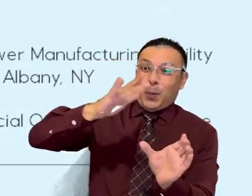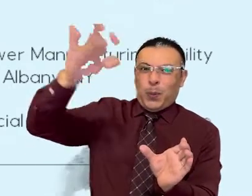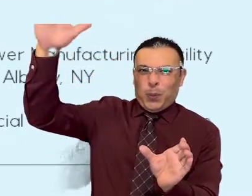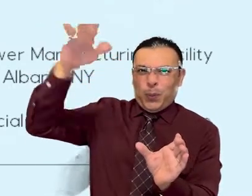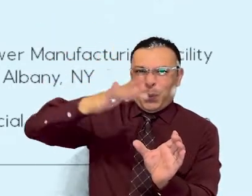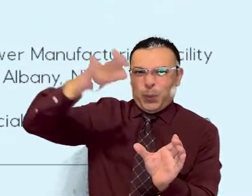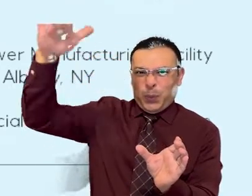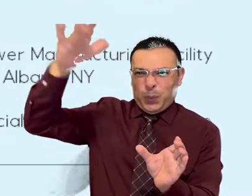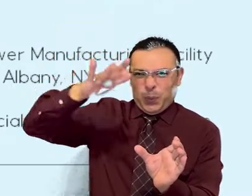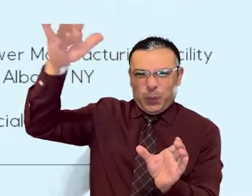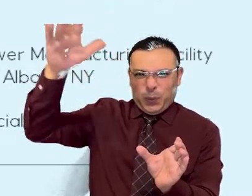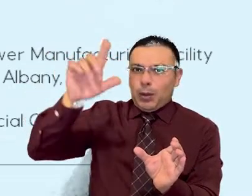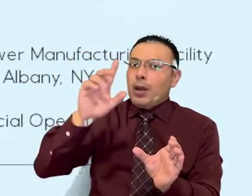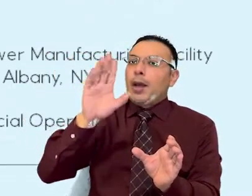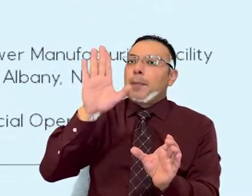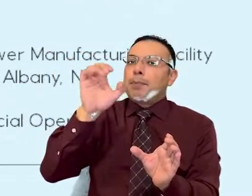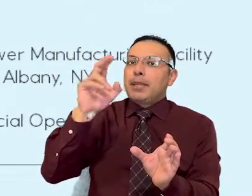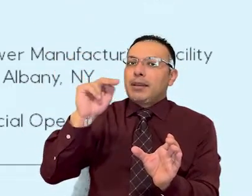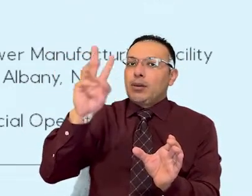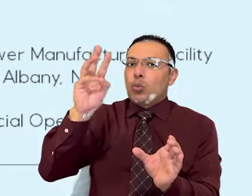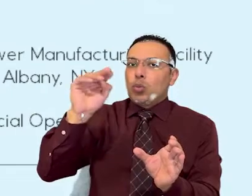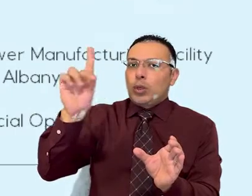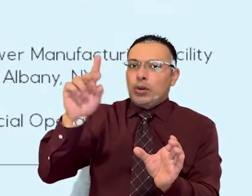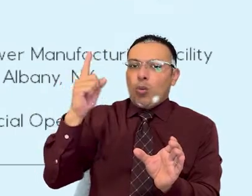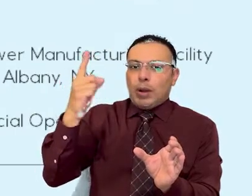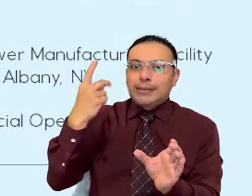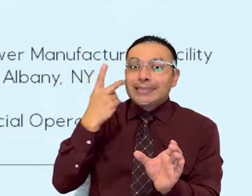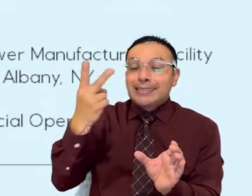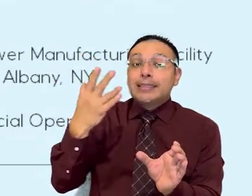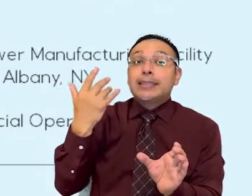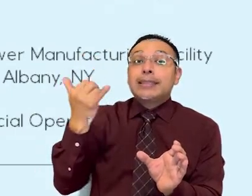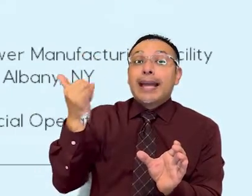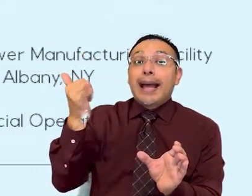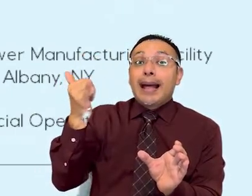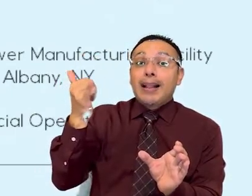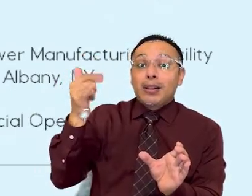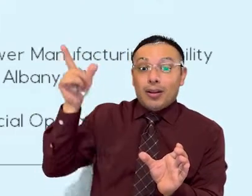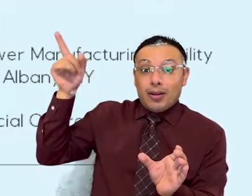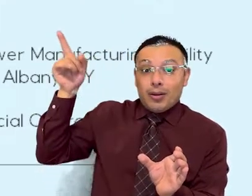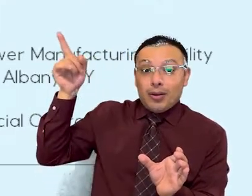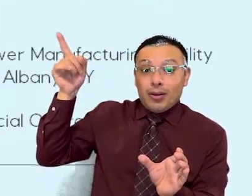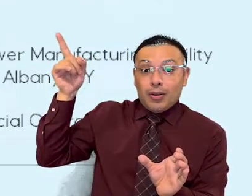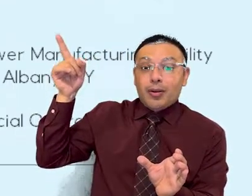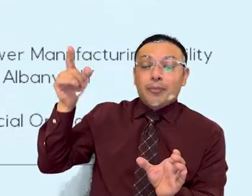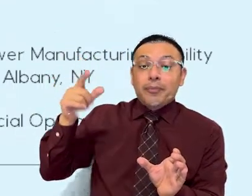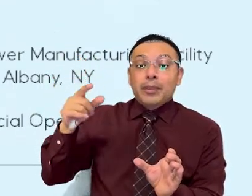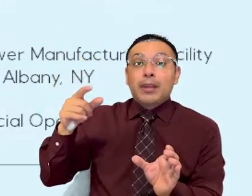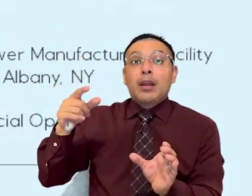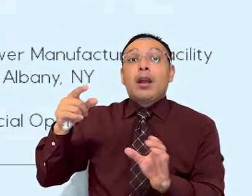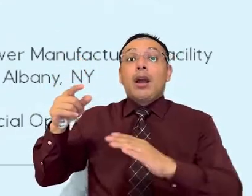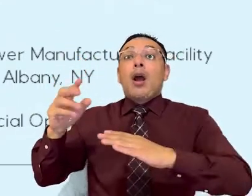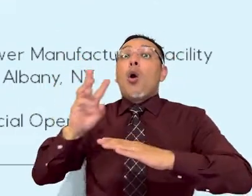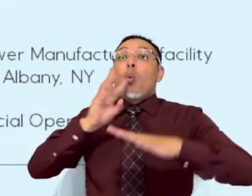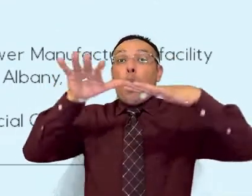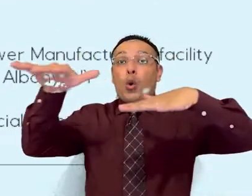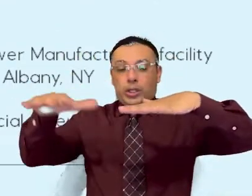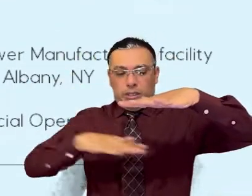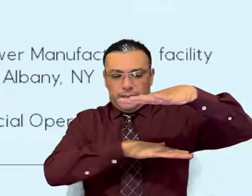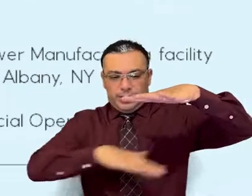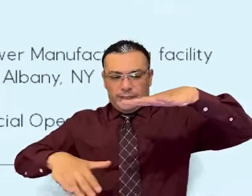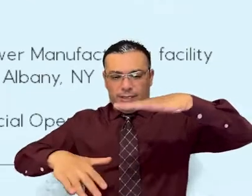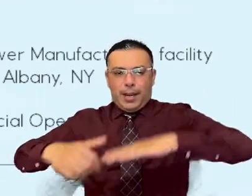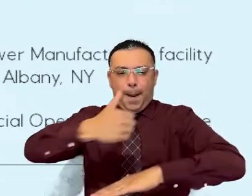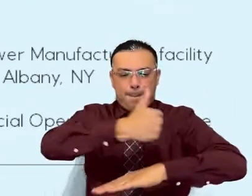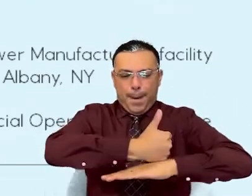Wind 1. So that's all of the yellow part and part of the purple area. They'll be fixed to the ocean floor in a 1-by-1 nautical